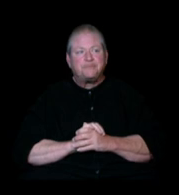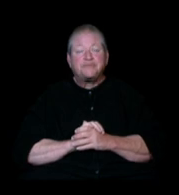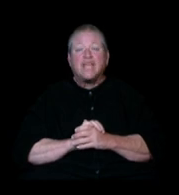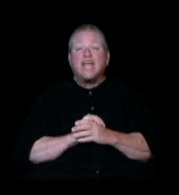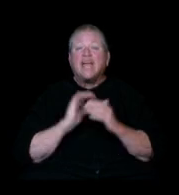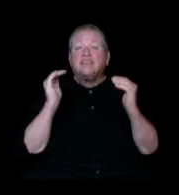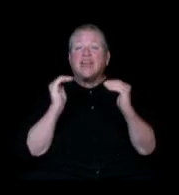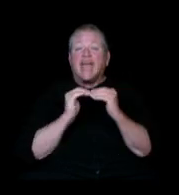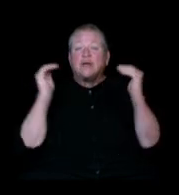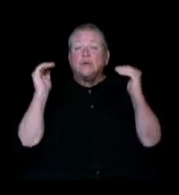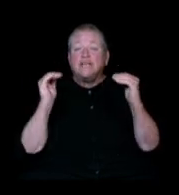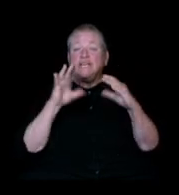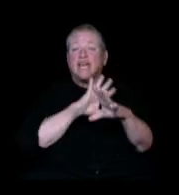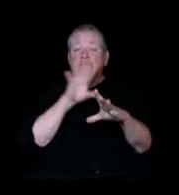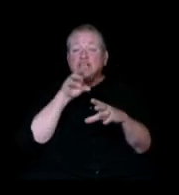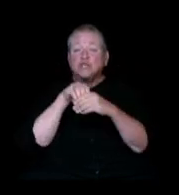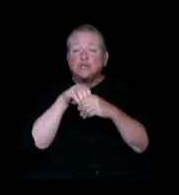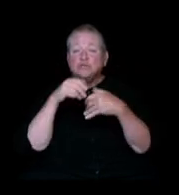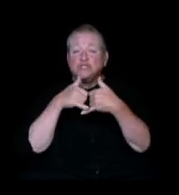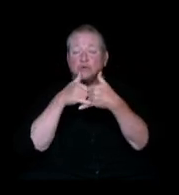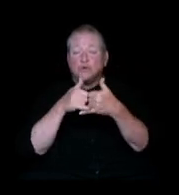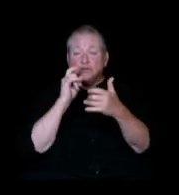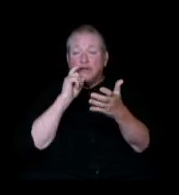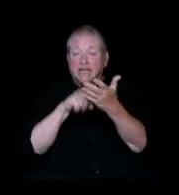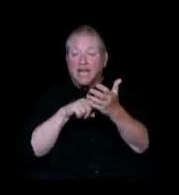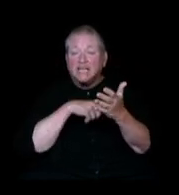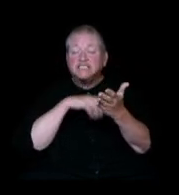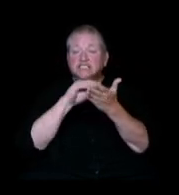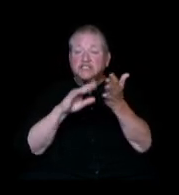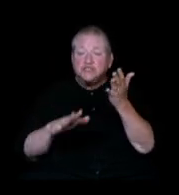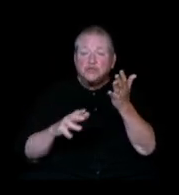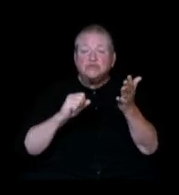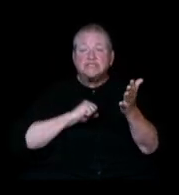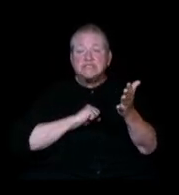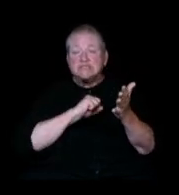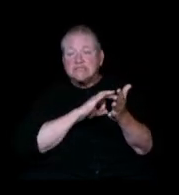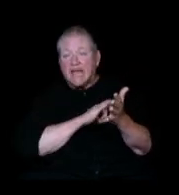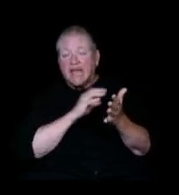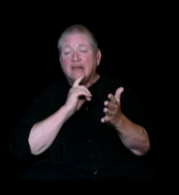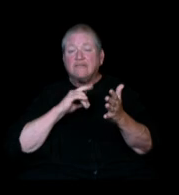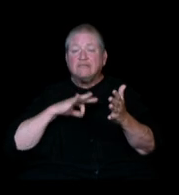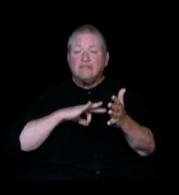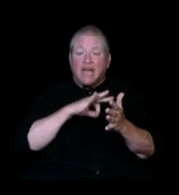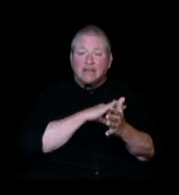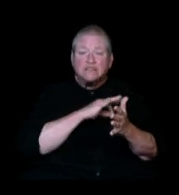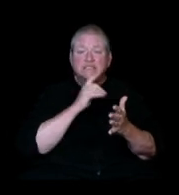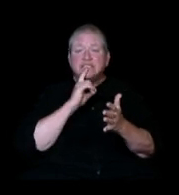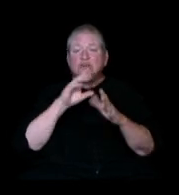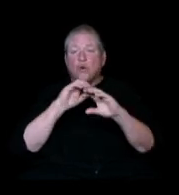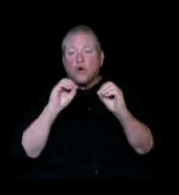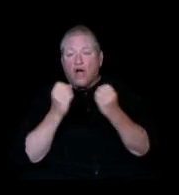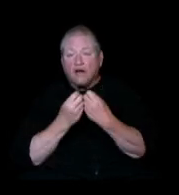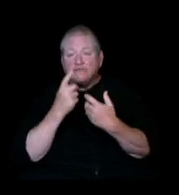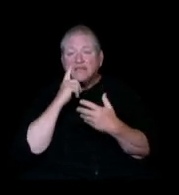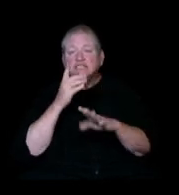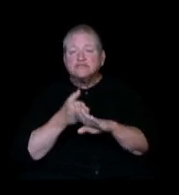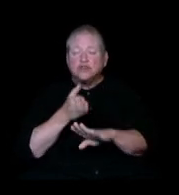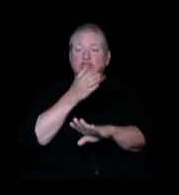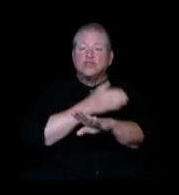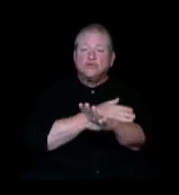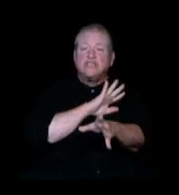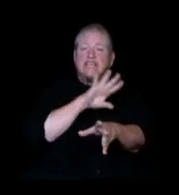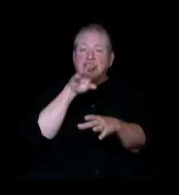The Equity and Inclusion Award recognizes a student, staff, faculty member, or office for outstanding contributions to